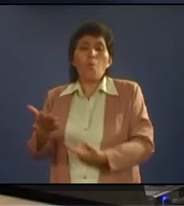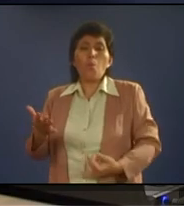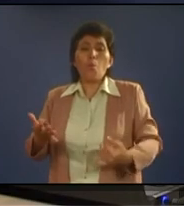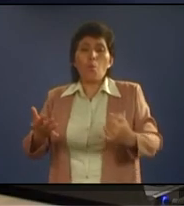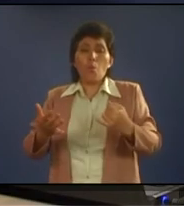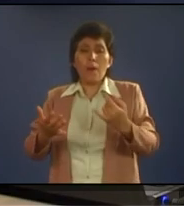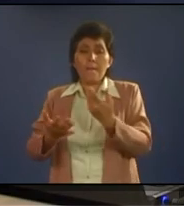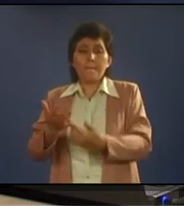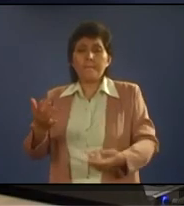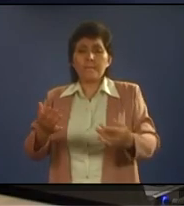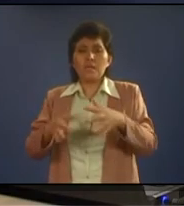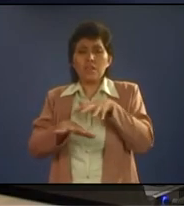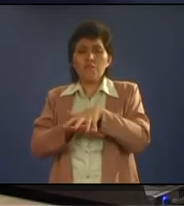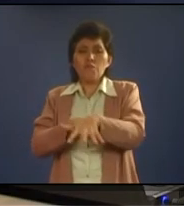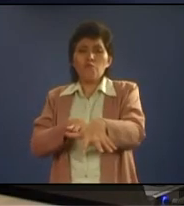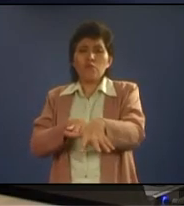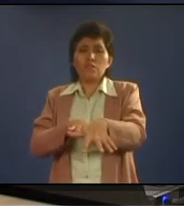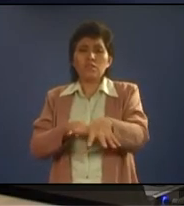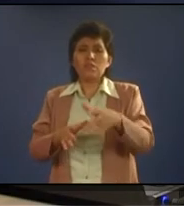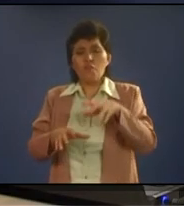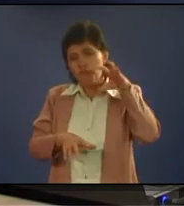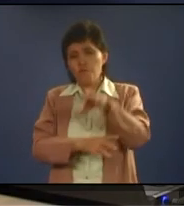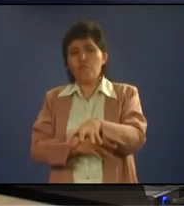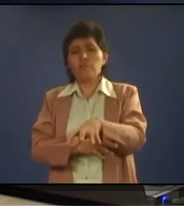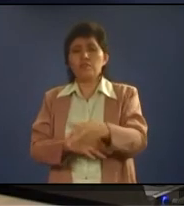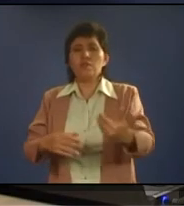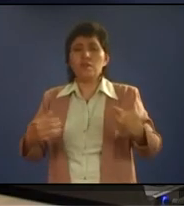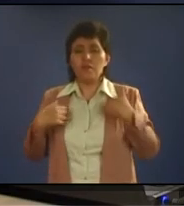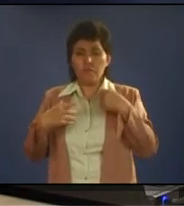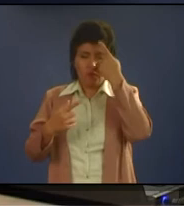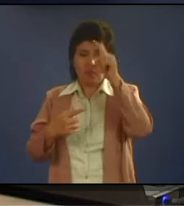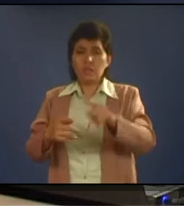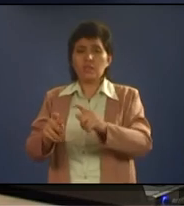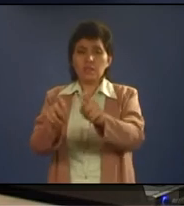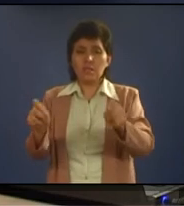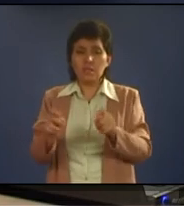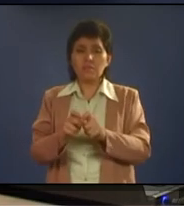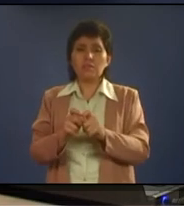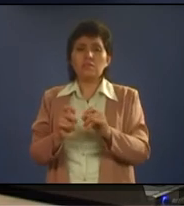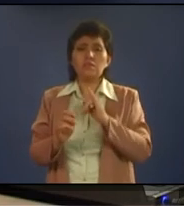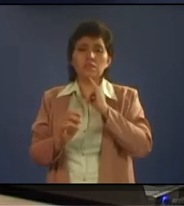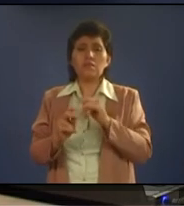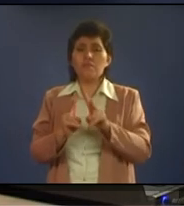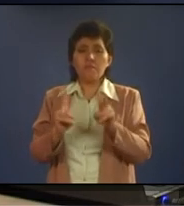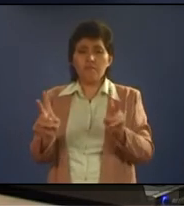kind of impact, what kind of influence, or what kind of force do they have onto the team? It's